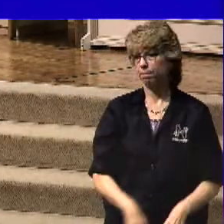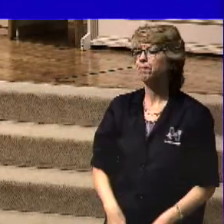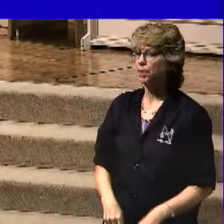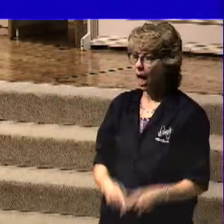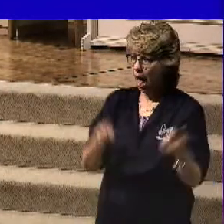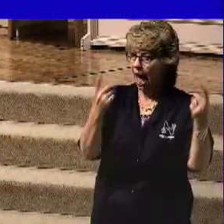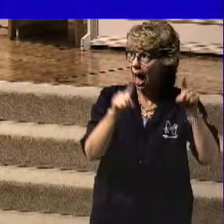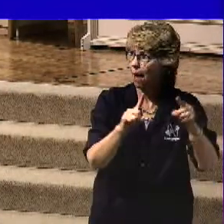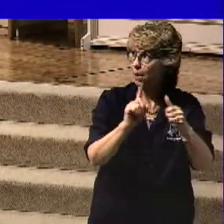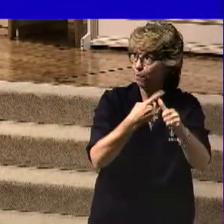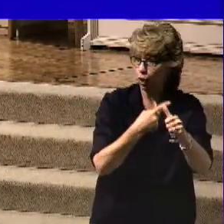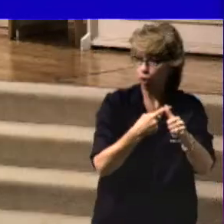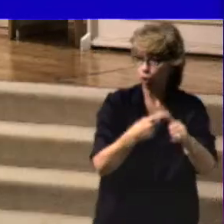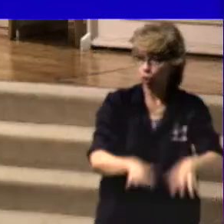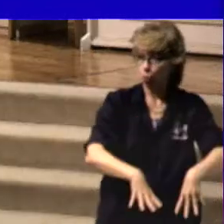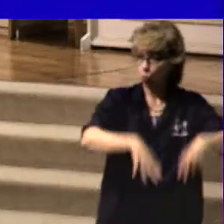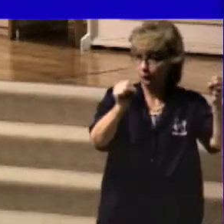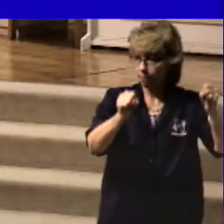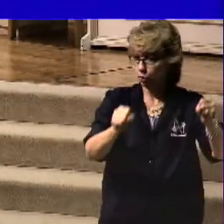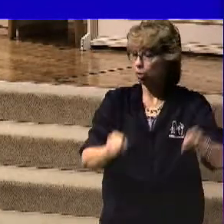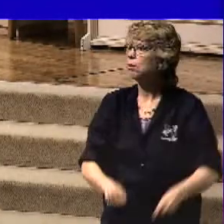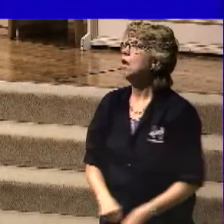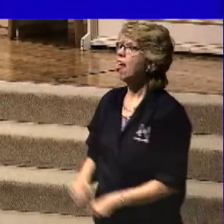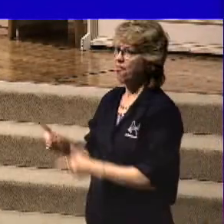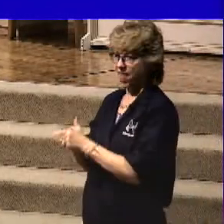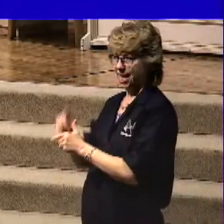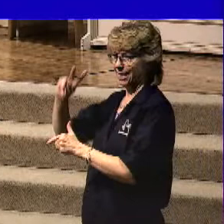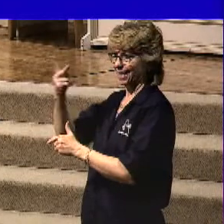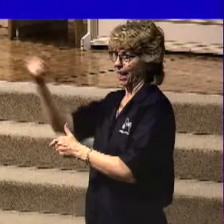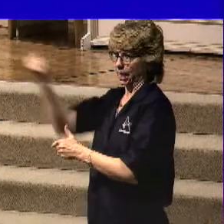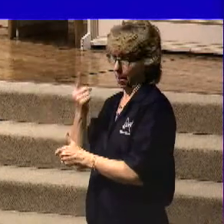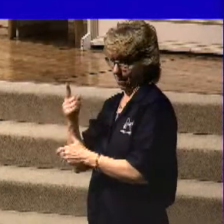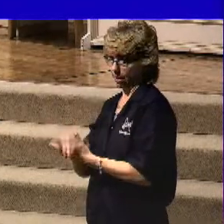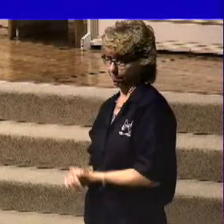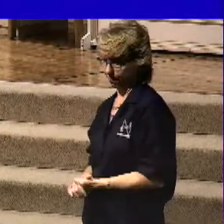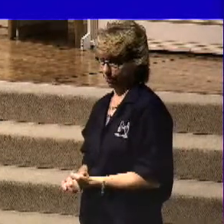And that's a flyby. Okay, let's stand together.